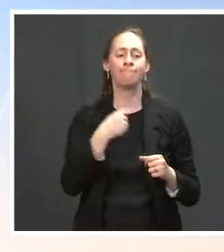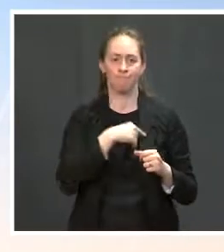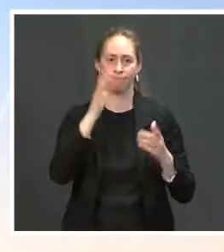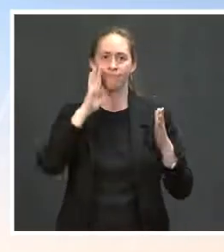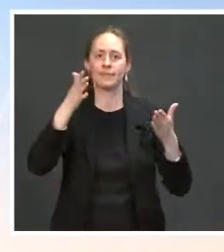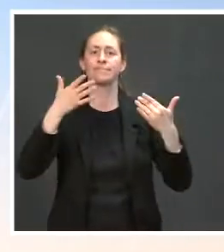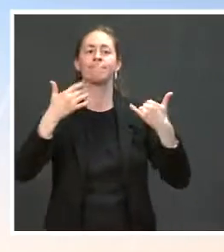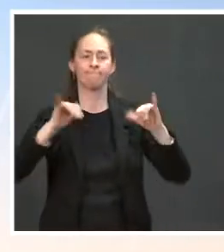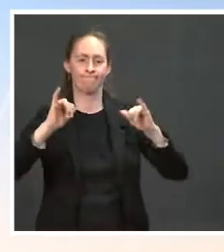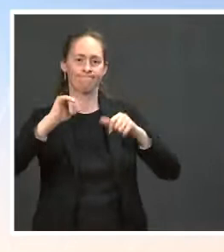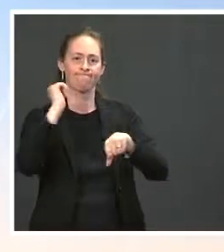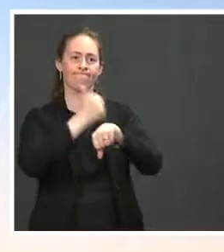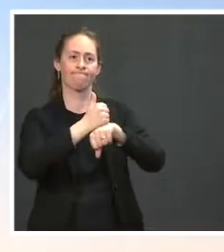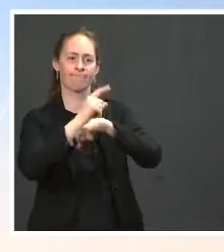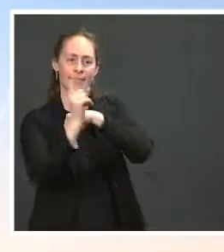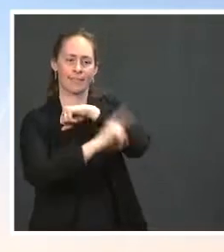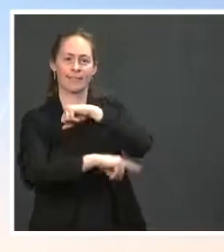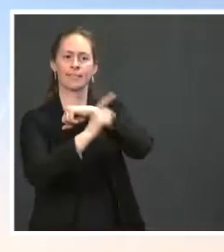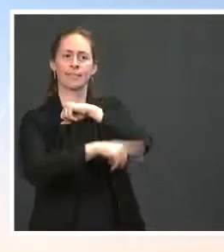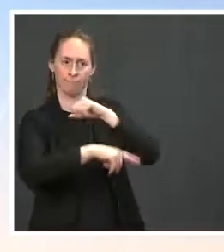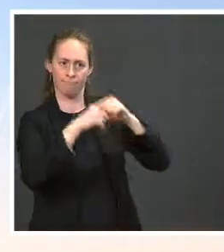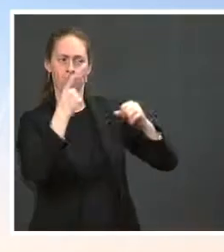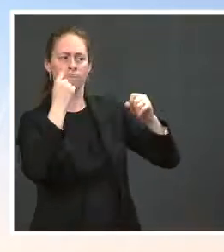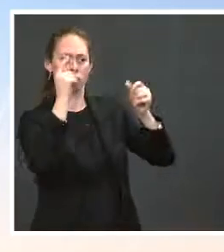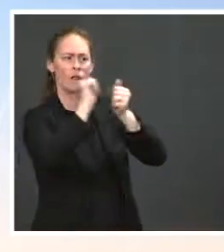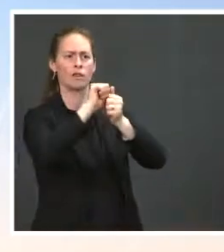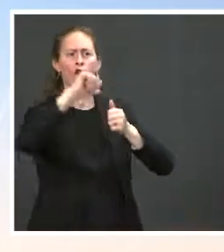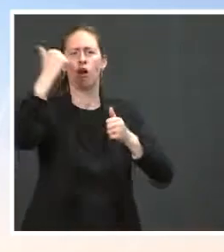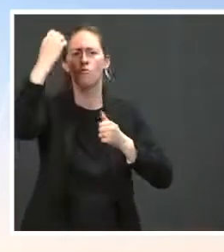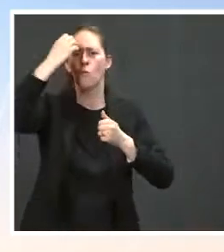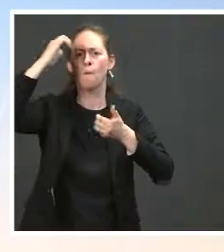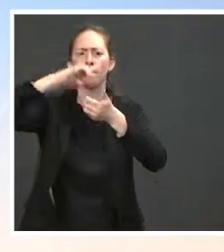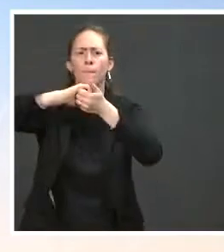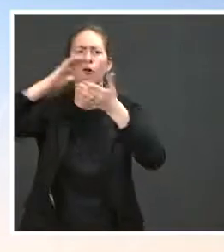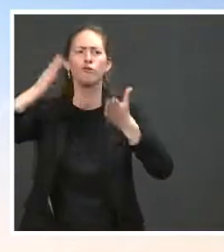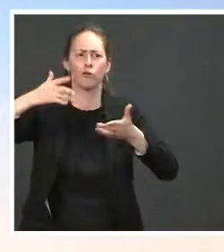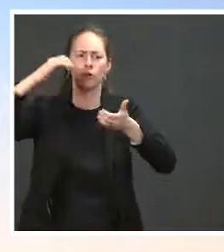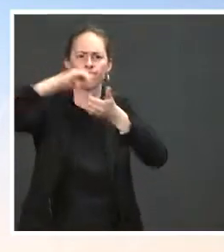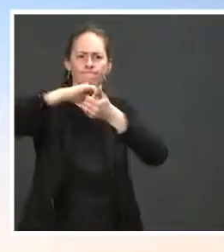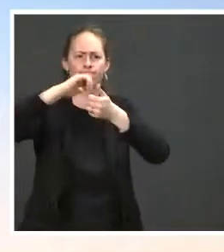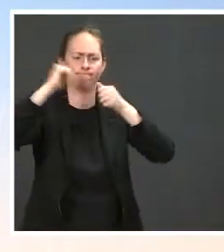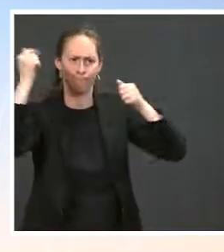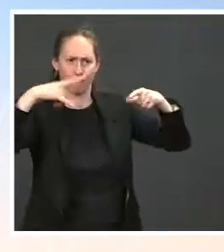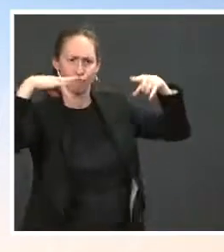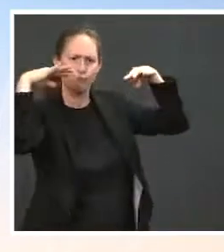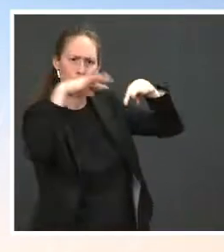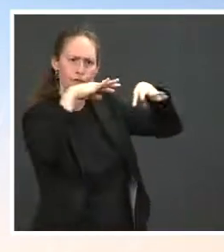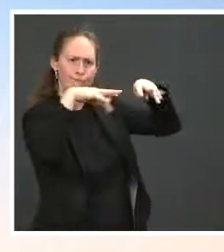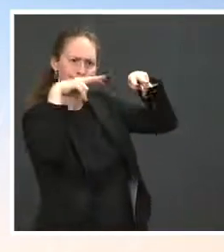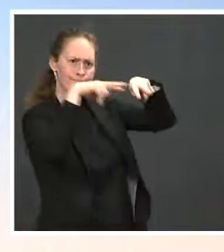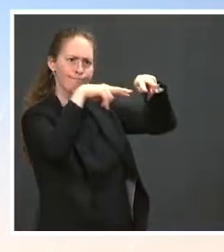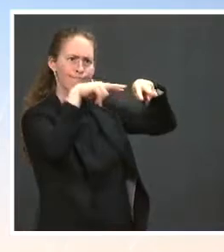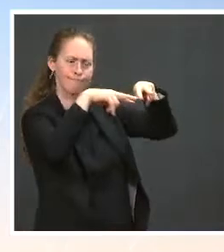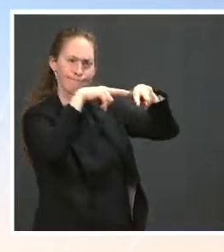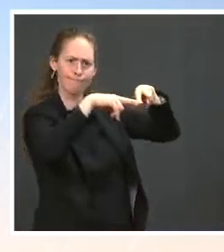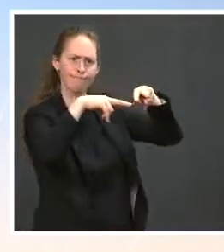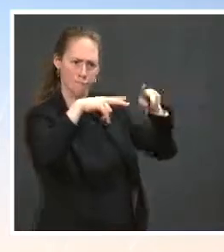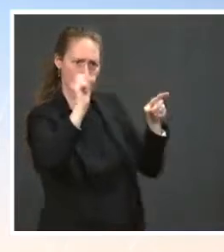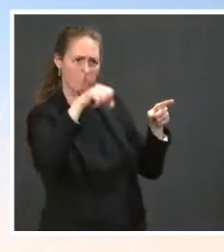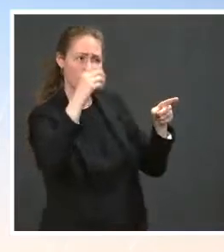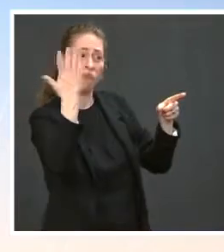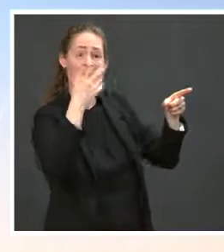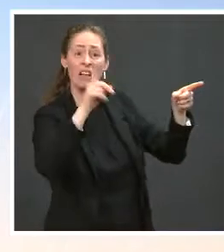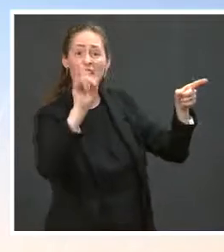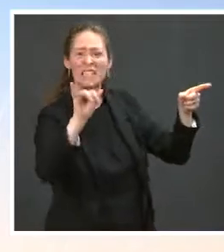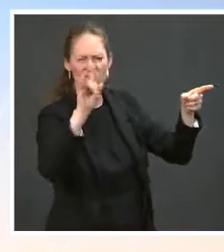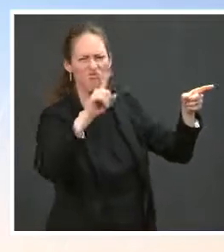our European partners and allies, because our strong view and the view of the global community is that there should be consequences for actions. We have never